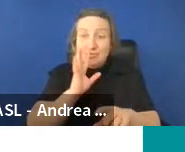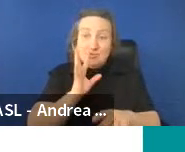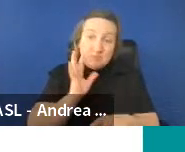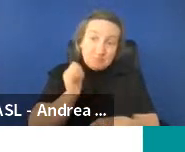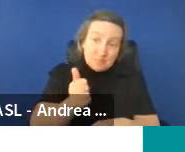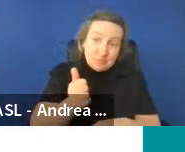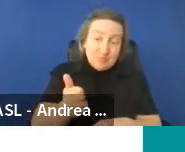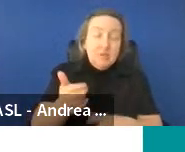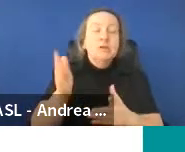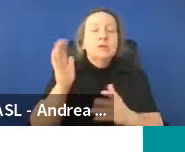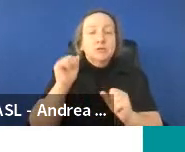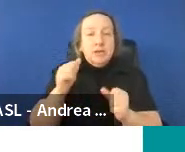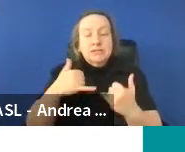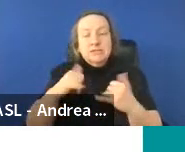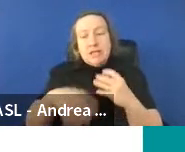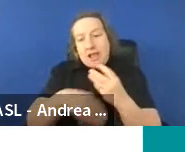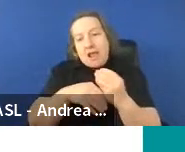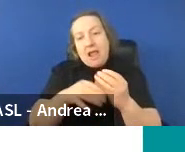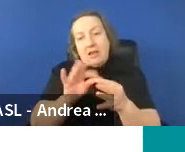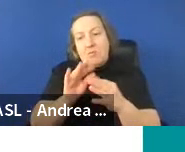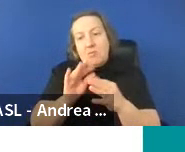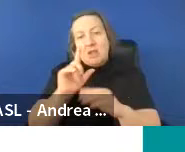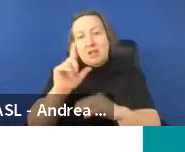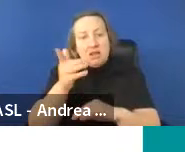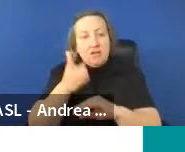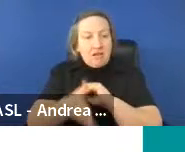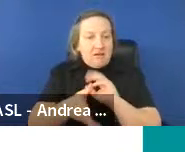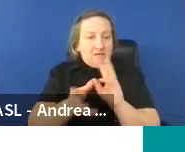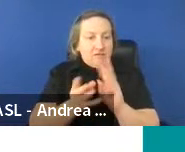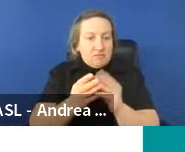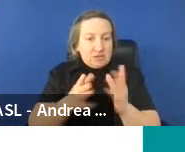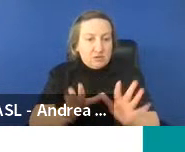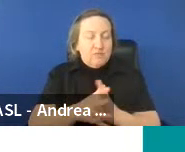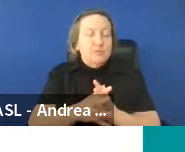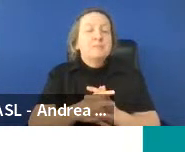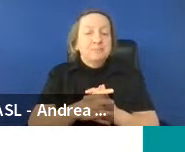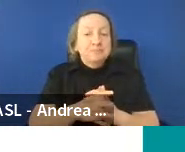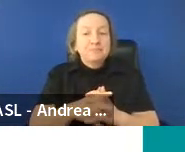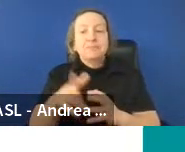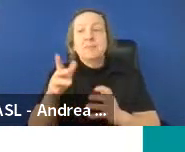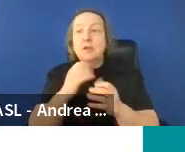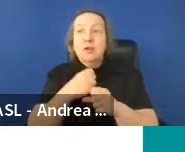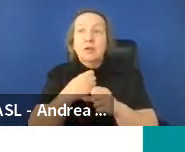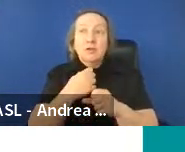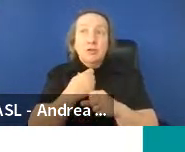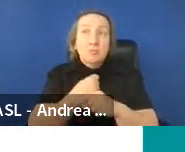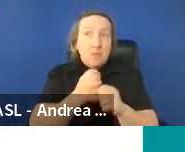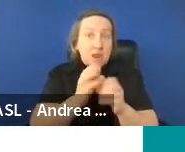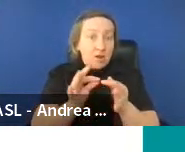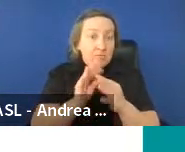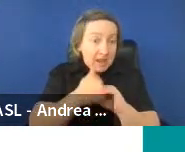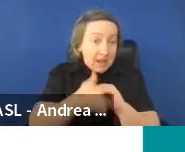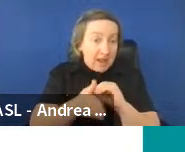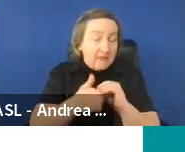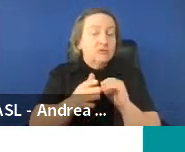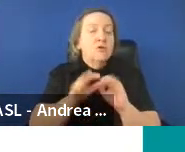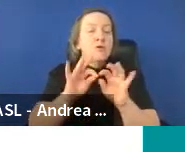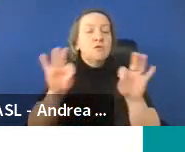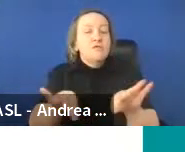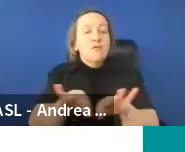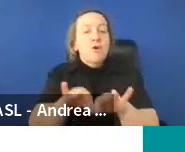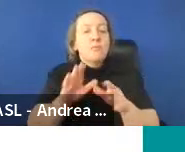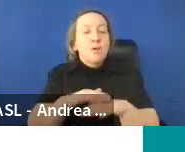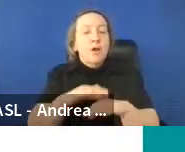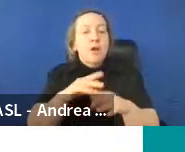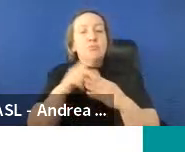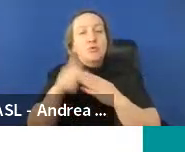still be able to provide comments after the meeting. To submit comments after the meeting, you fill out a comment form on program website or